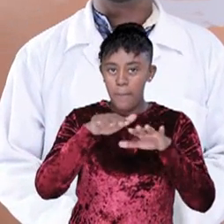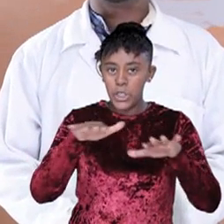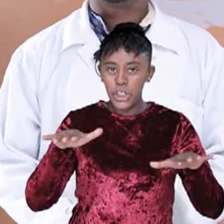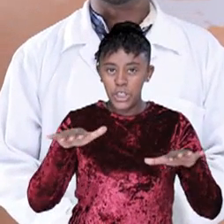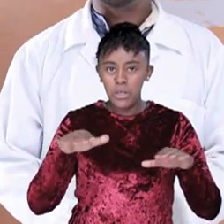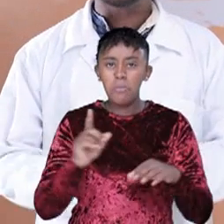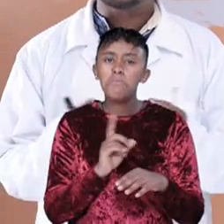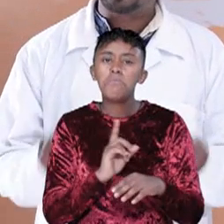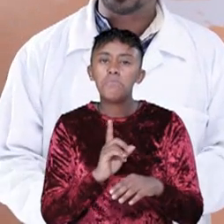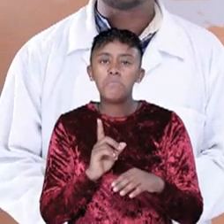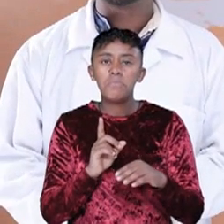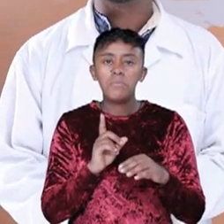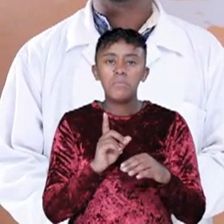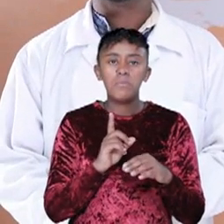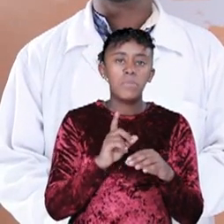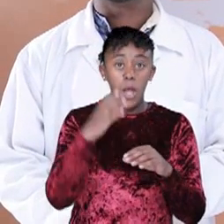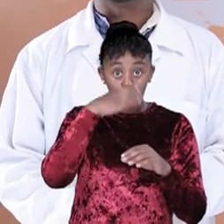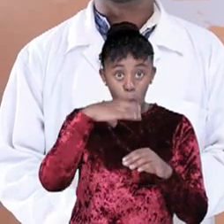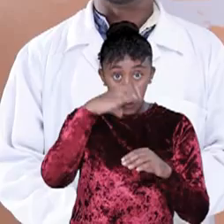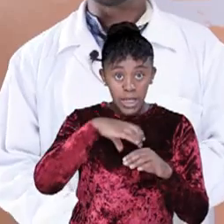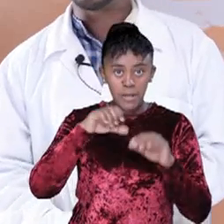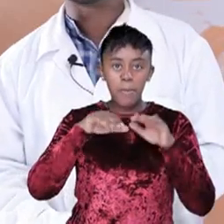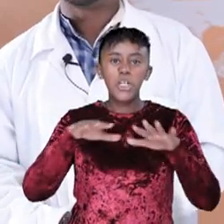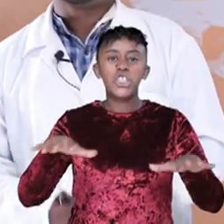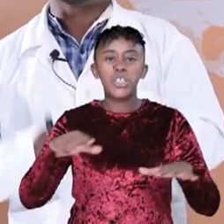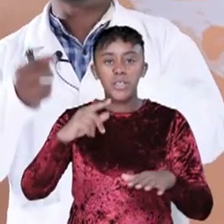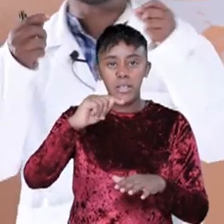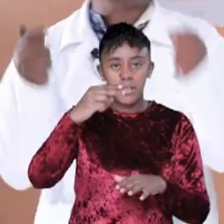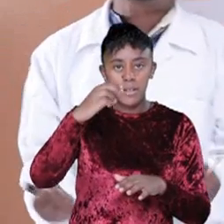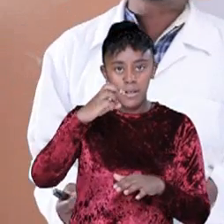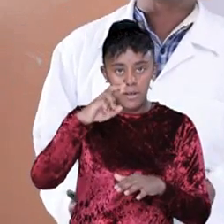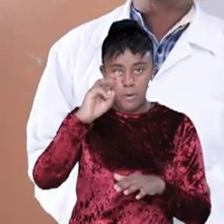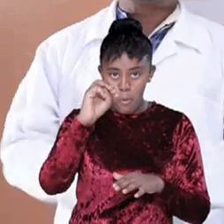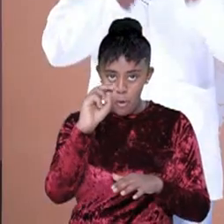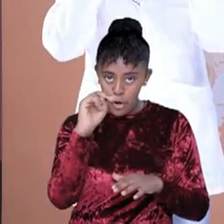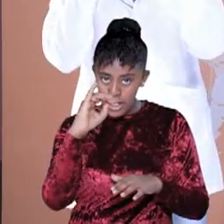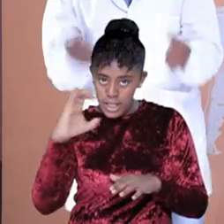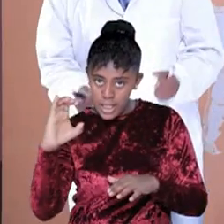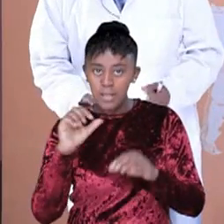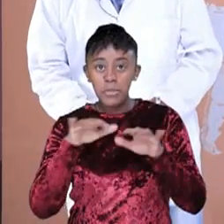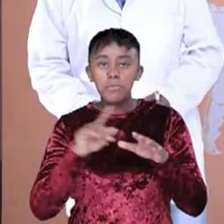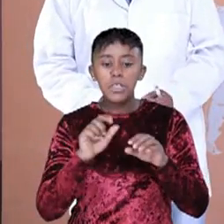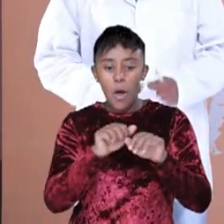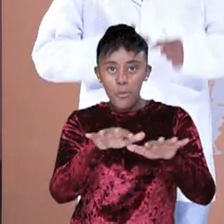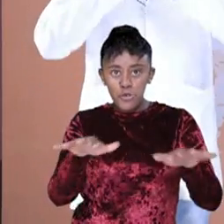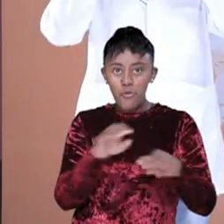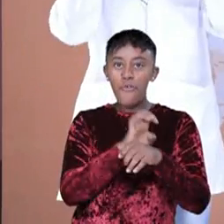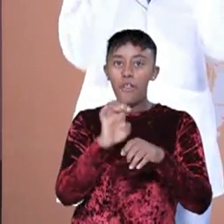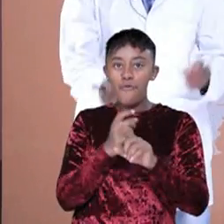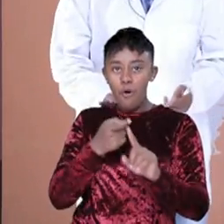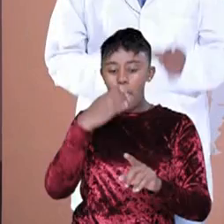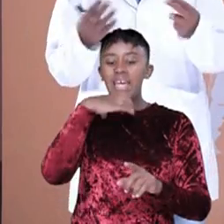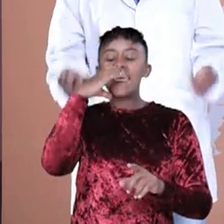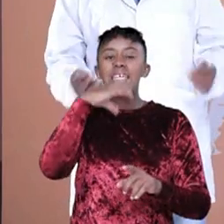emissions. What is thermonic emissions? Student, thermonic emission is the emission of electron from